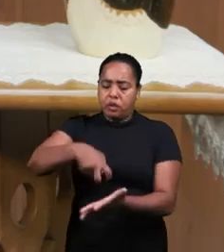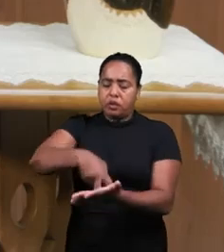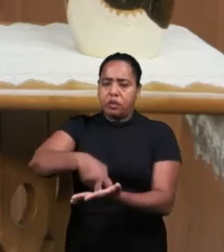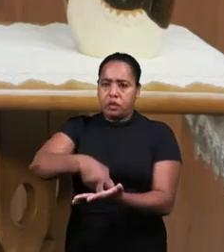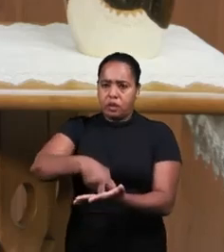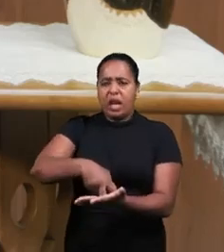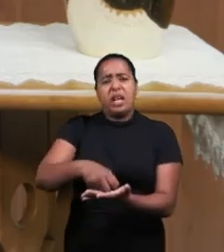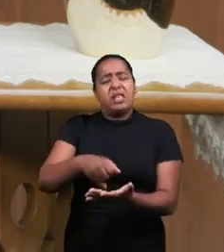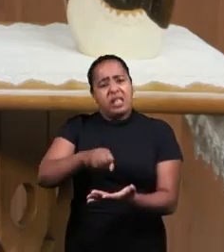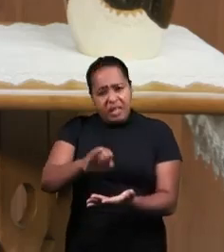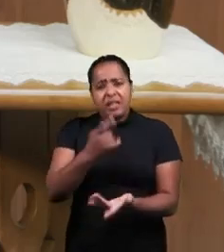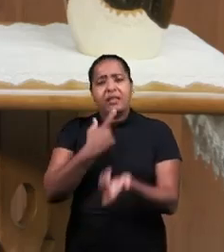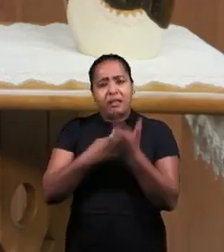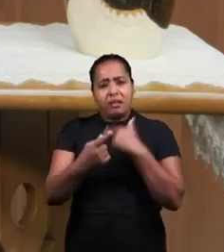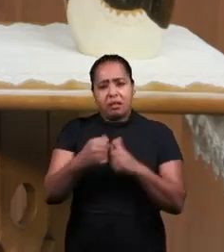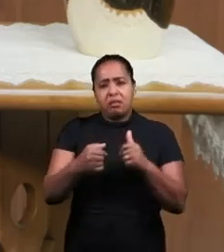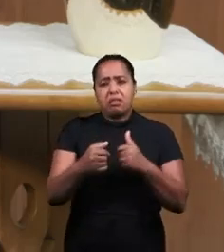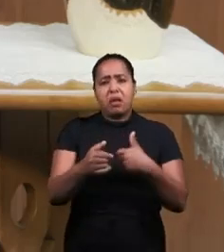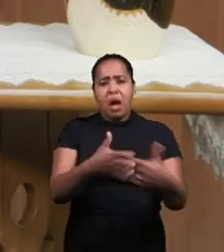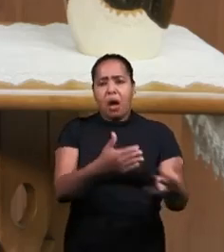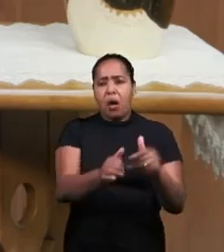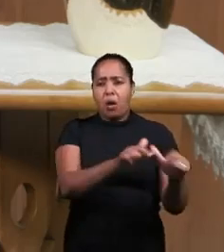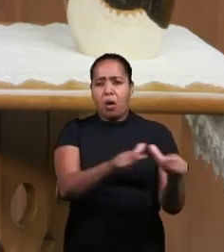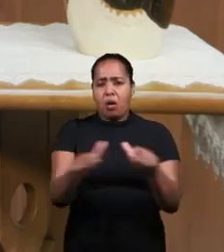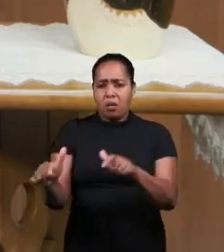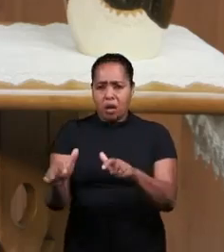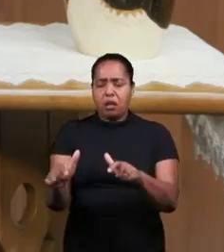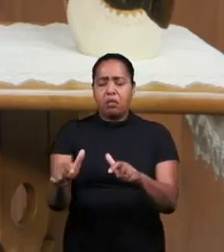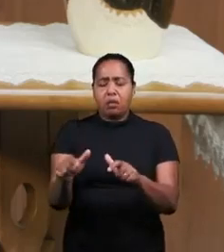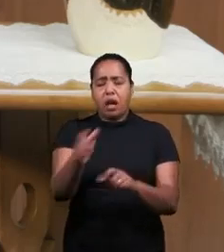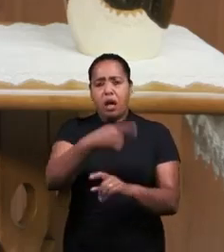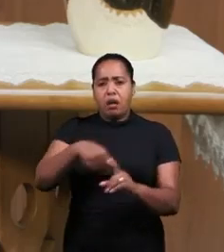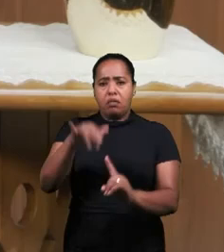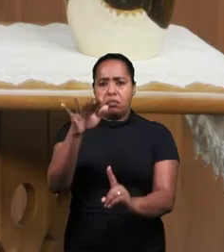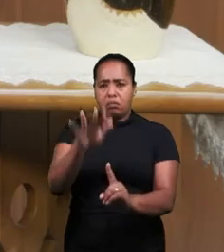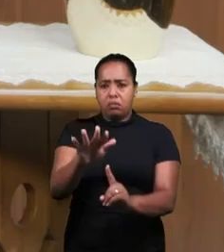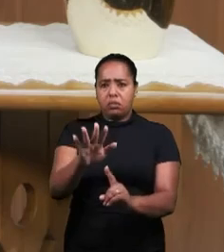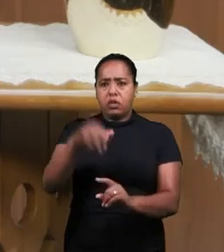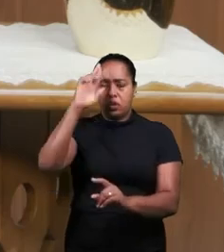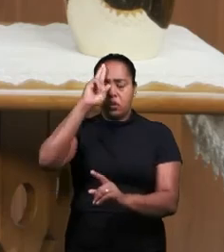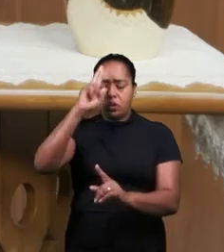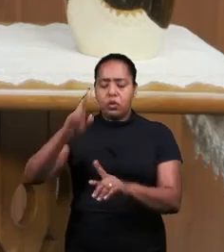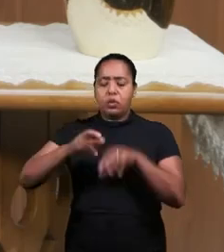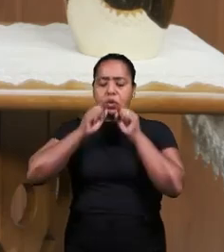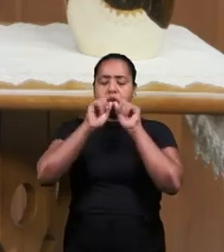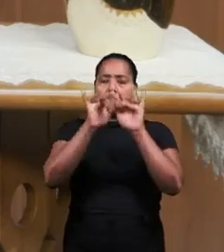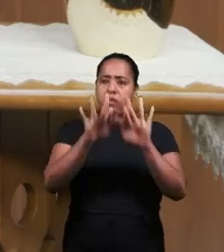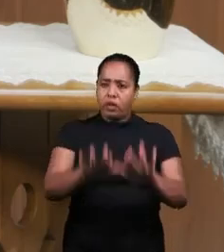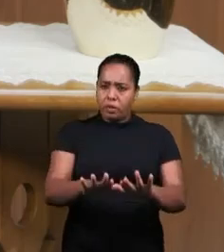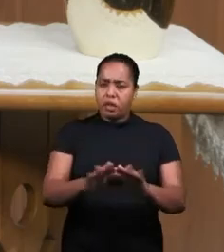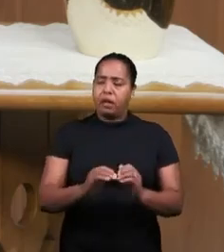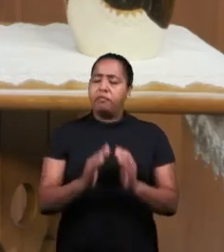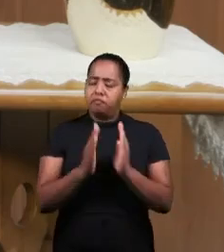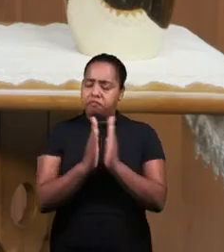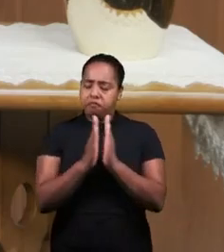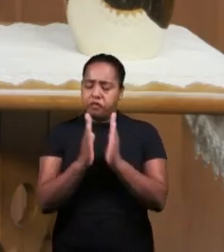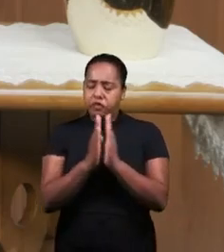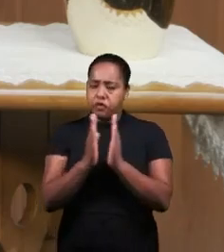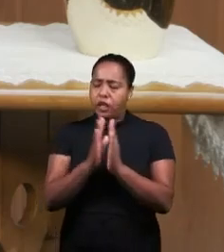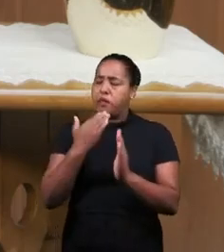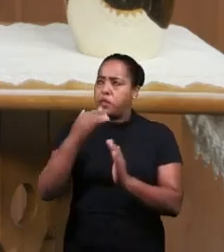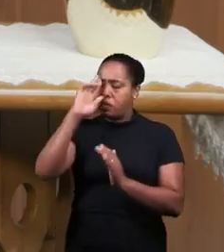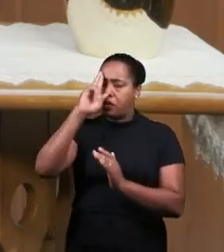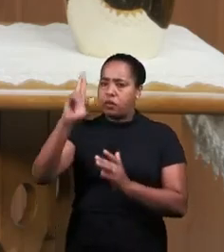before the Lord. If you would like to kneel, you may. And we are going to be praying, and God will be giving you a blessing. Let's pray to the Lord our